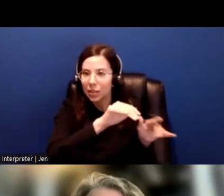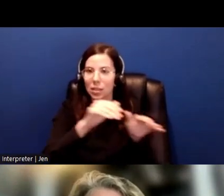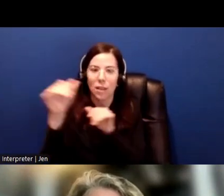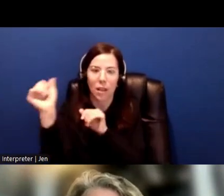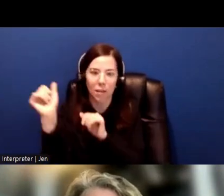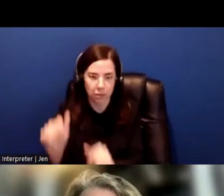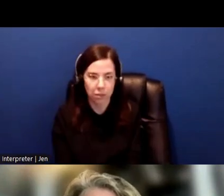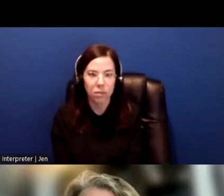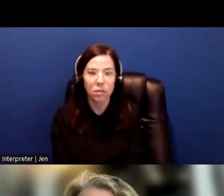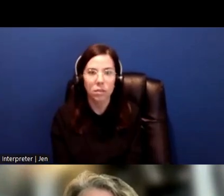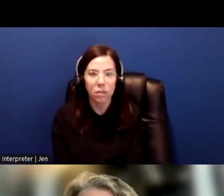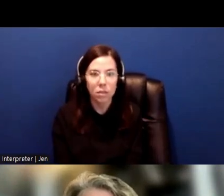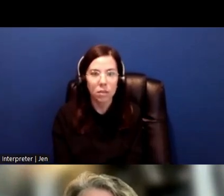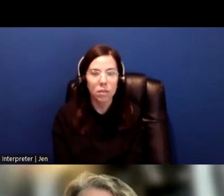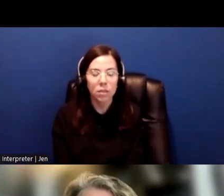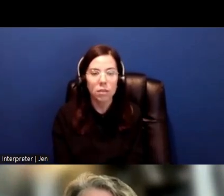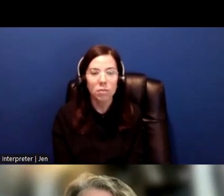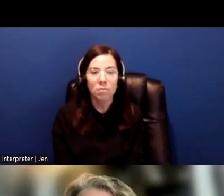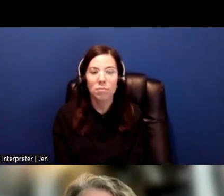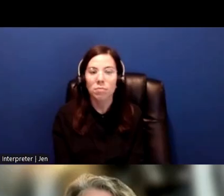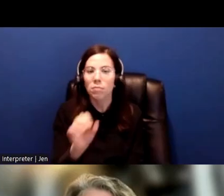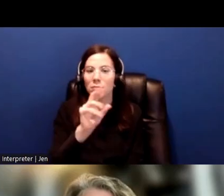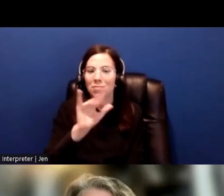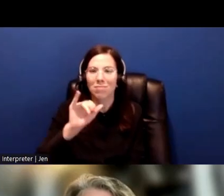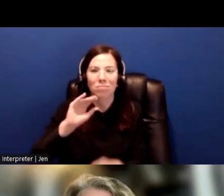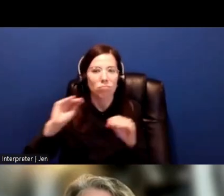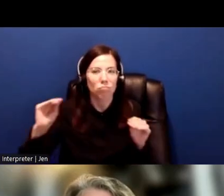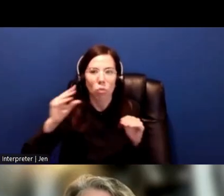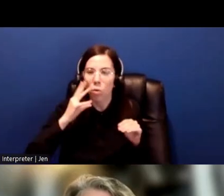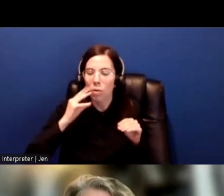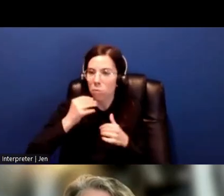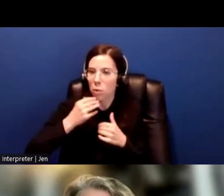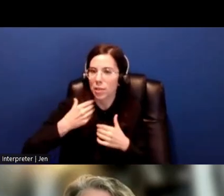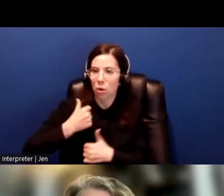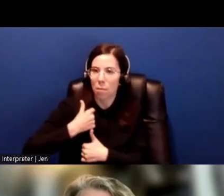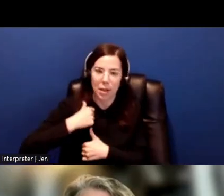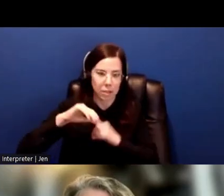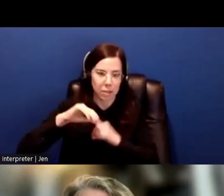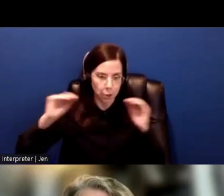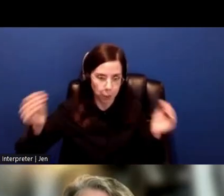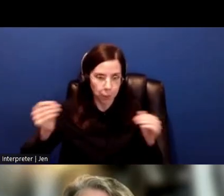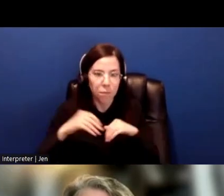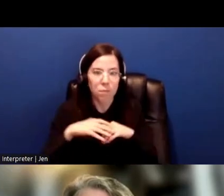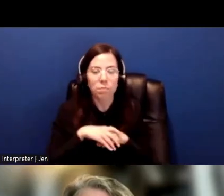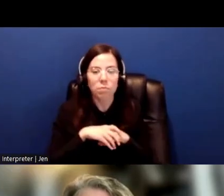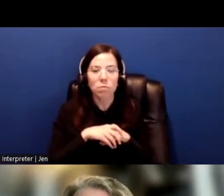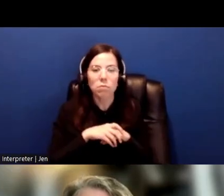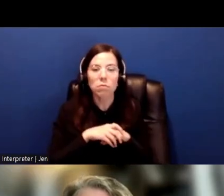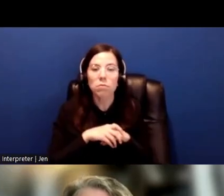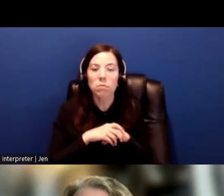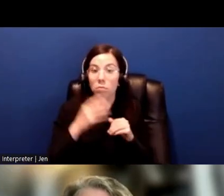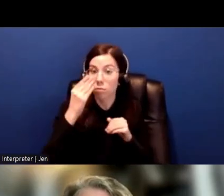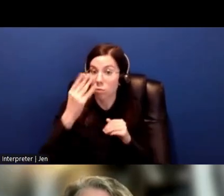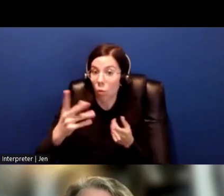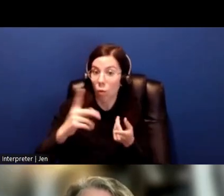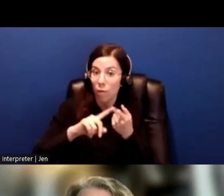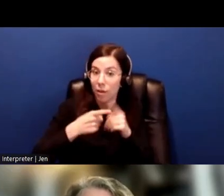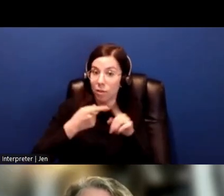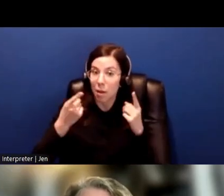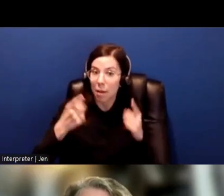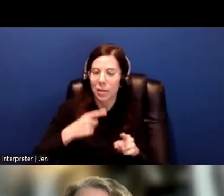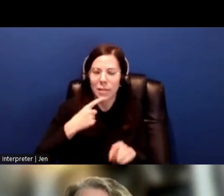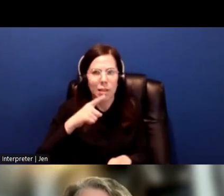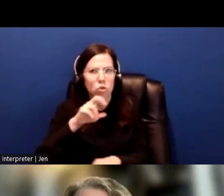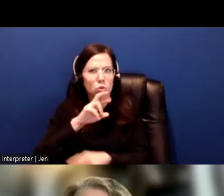left. Sandy has no experience with the military. When she told her friends, they said she